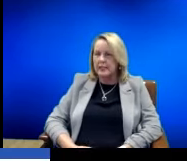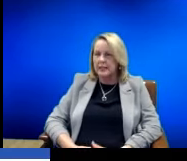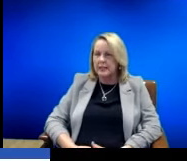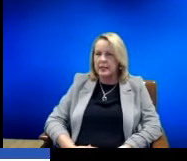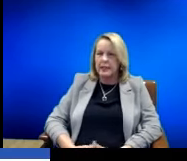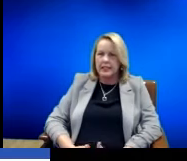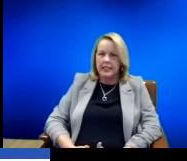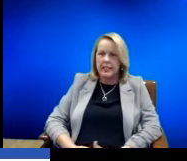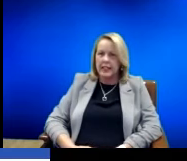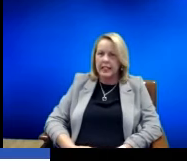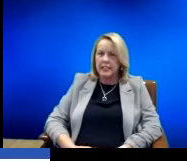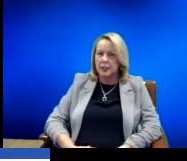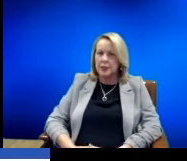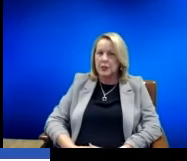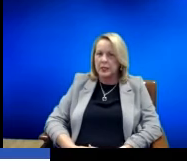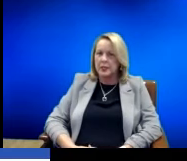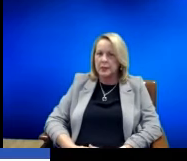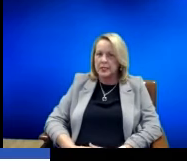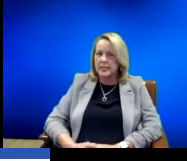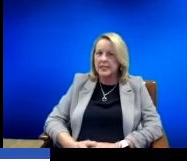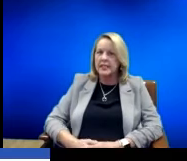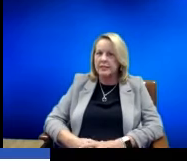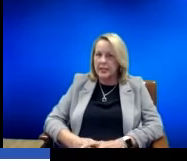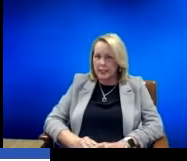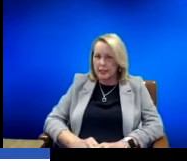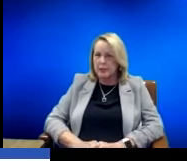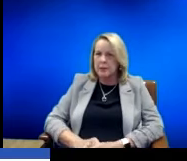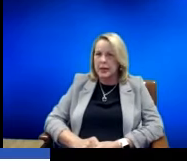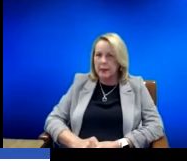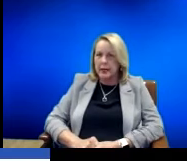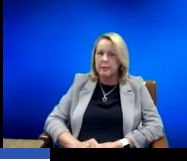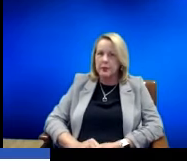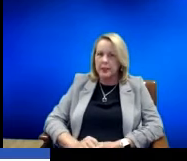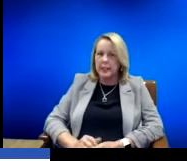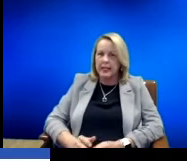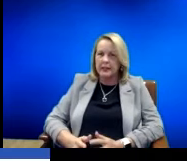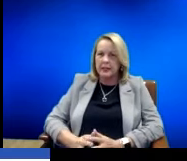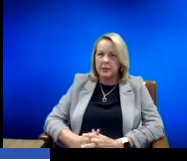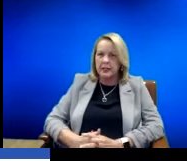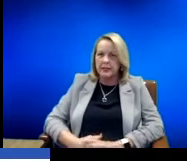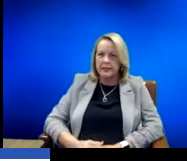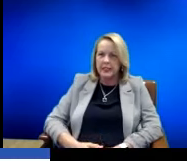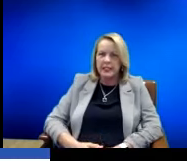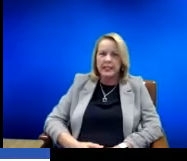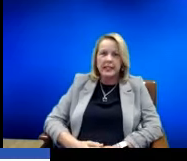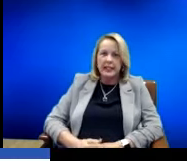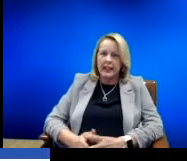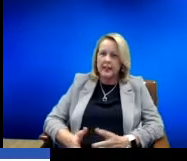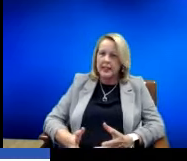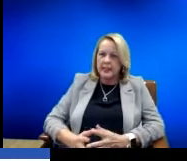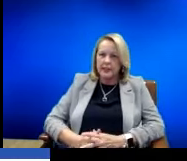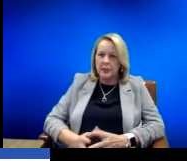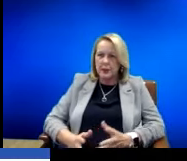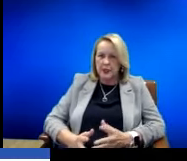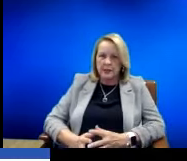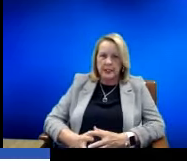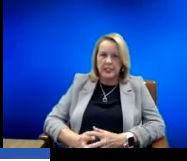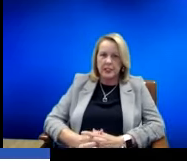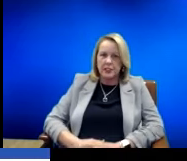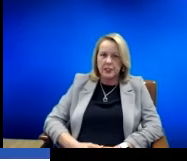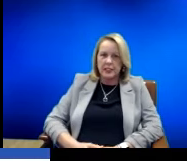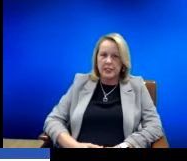documents, 1099s. You're going to receive those by paper without having to pay a fee. And then there are a few